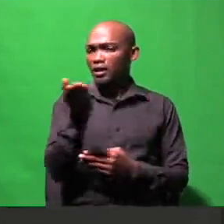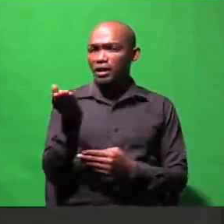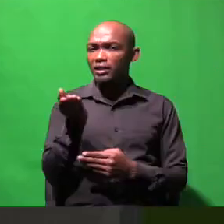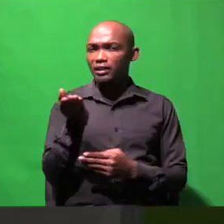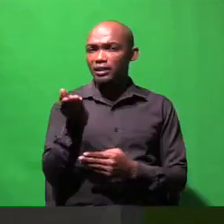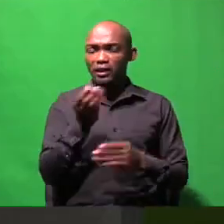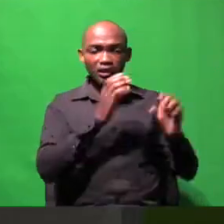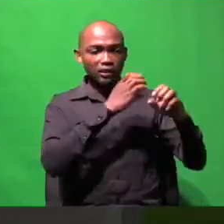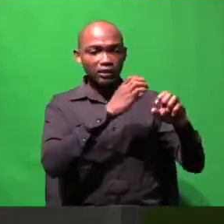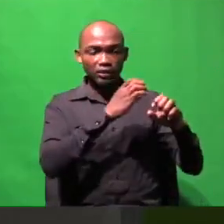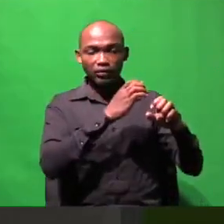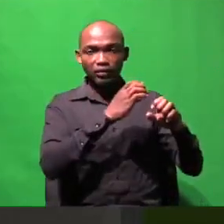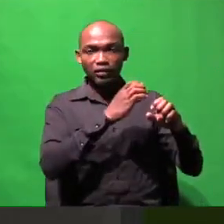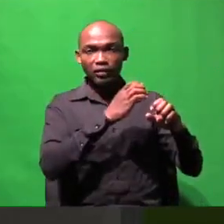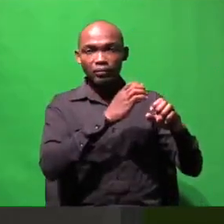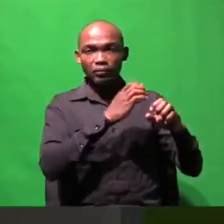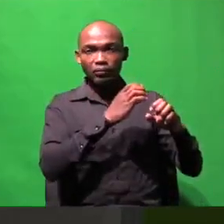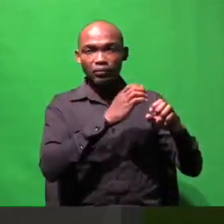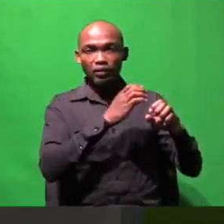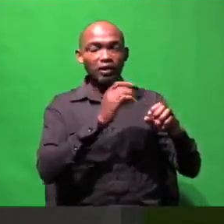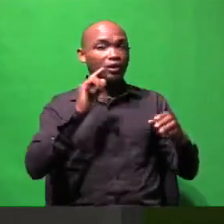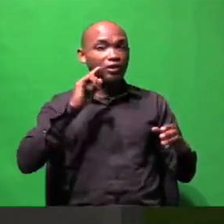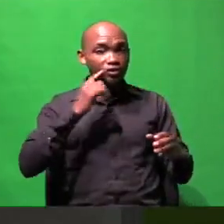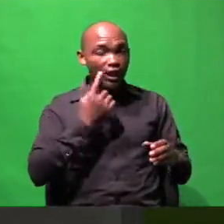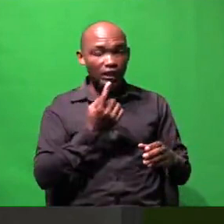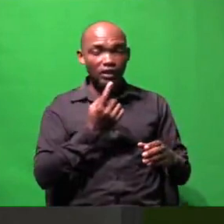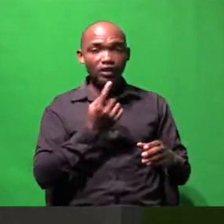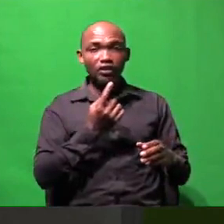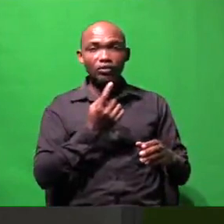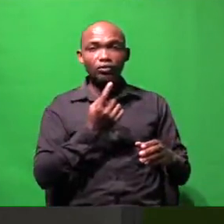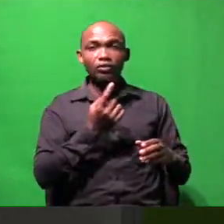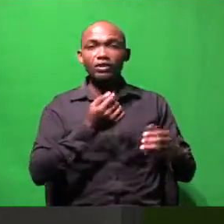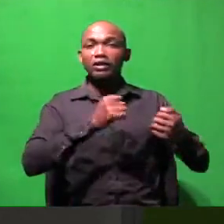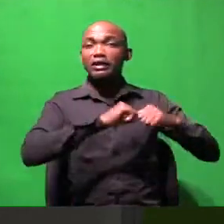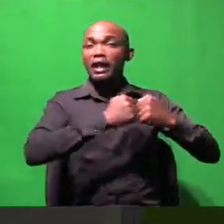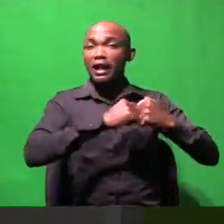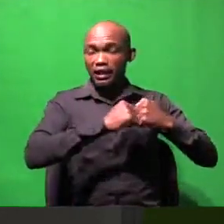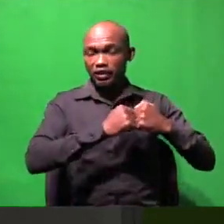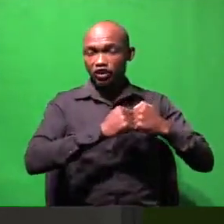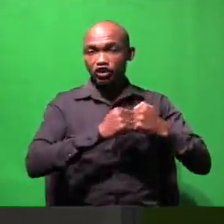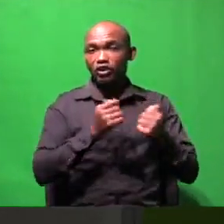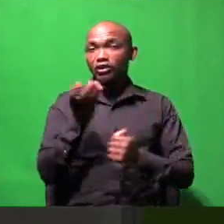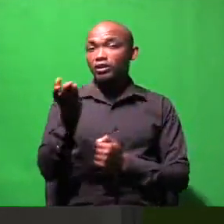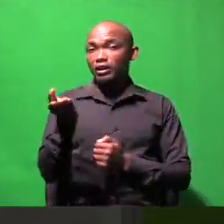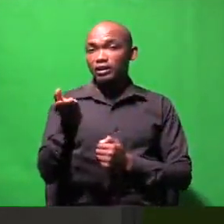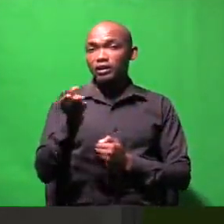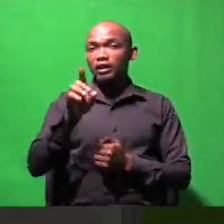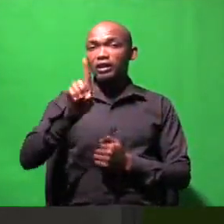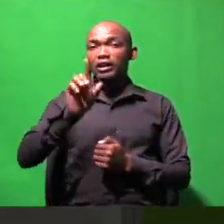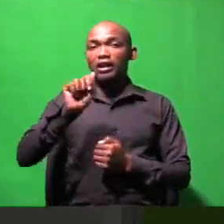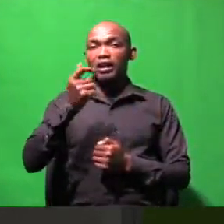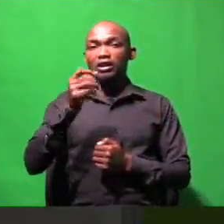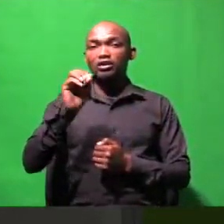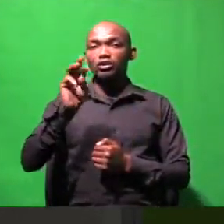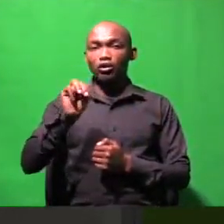challenge Dalton theory? They found that there are some limitations on that first